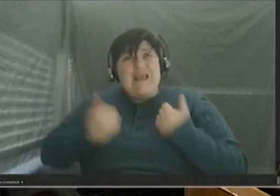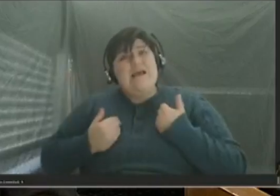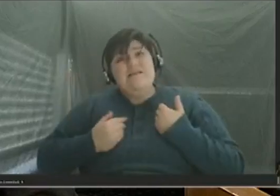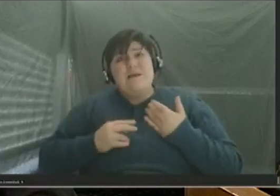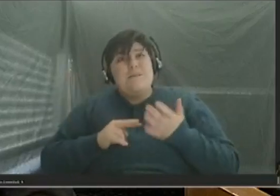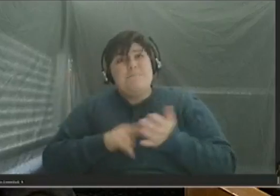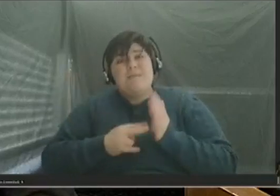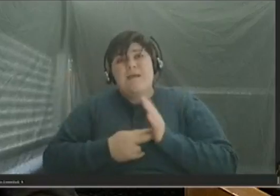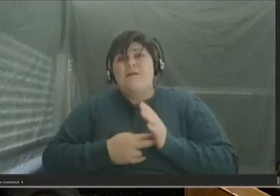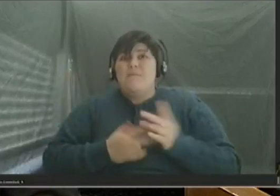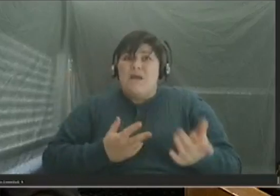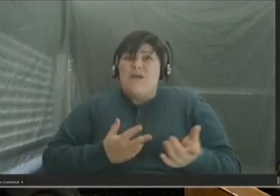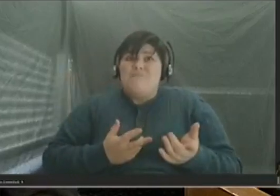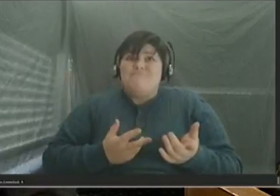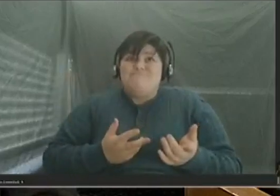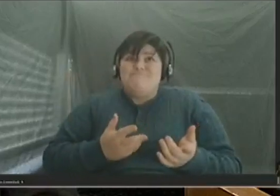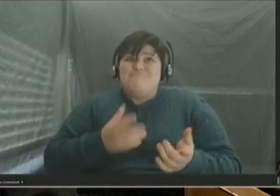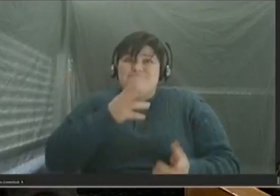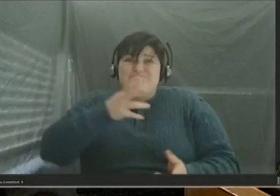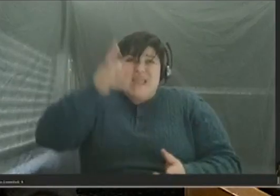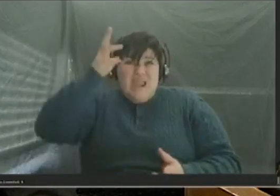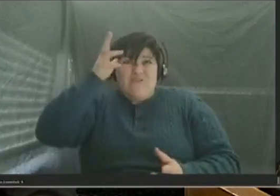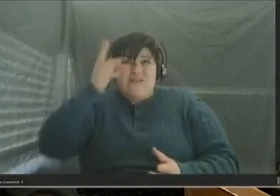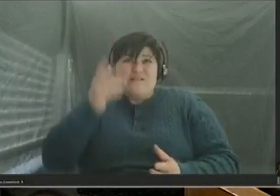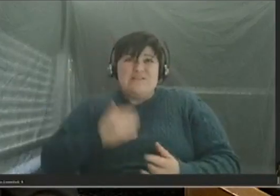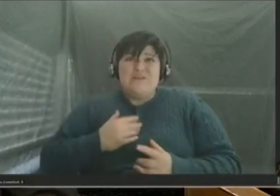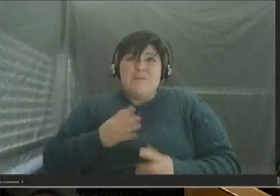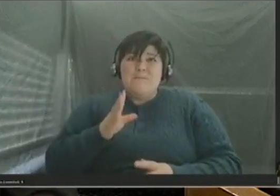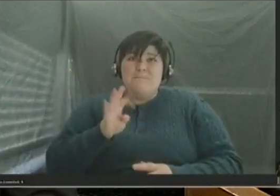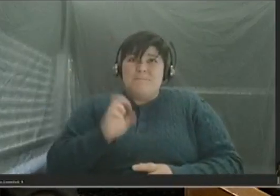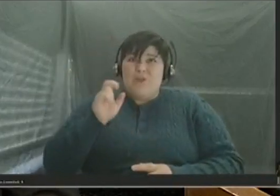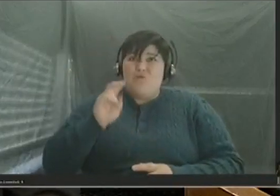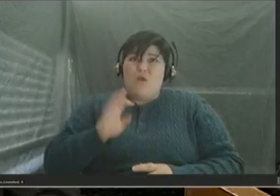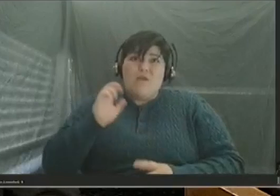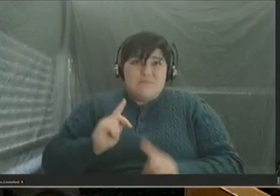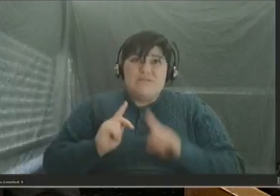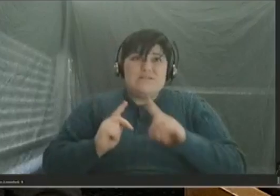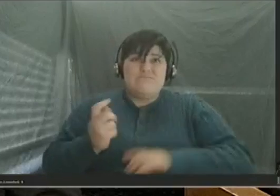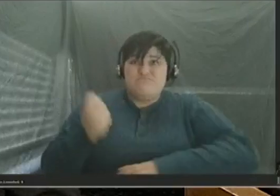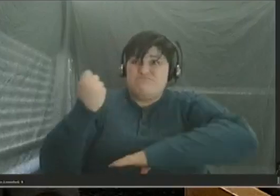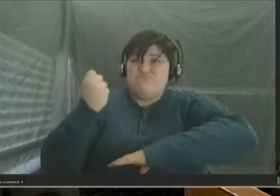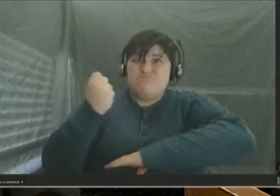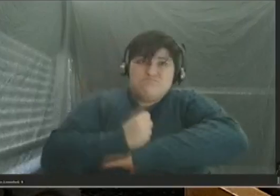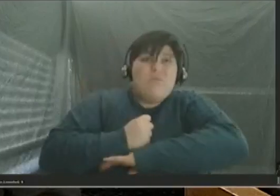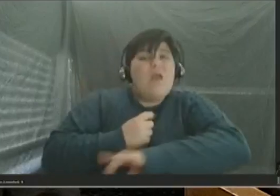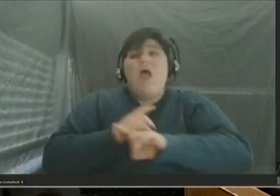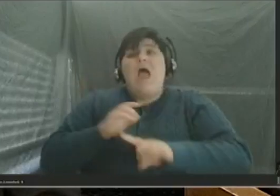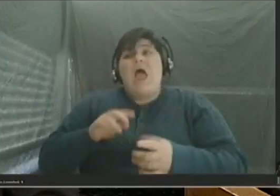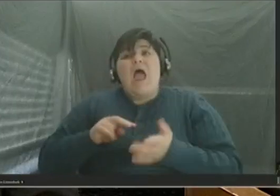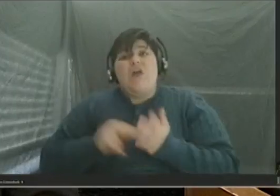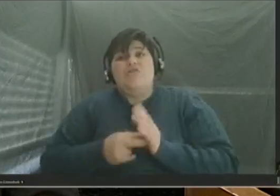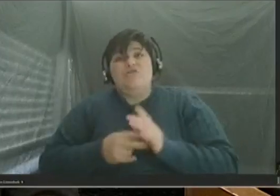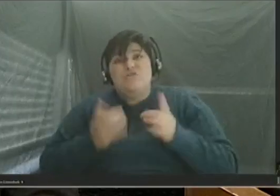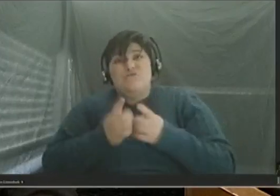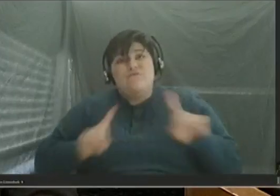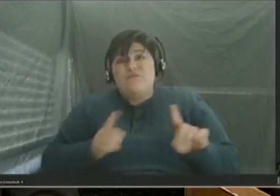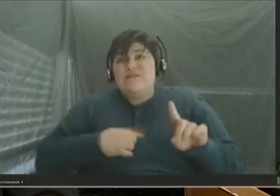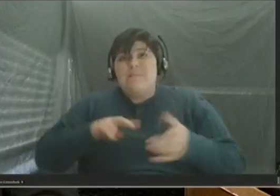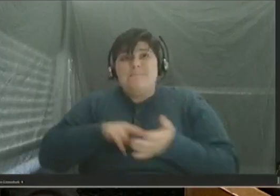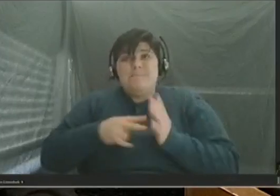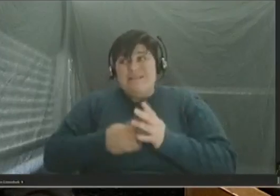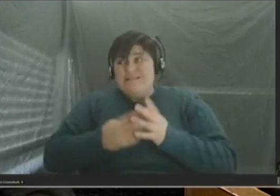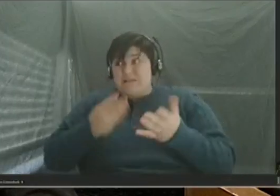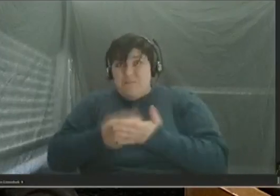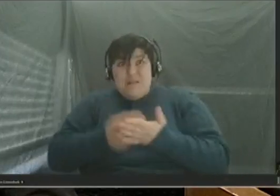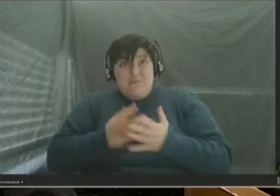parents filing bankruptcy and separating when I was a teenager, which wiped out what little my parents had saved to put me and my brother through higher education. It